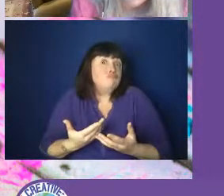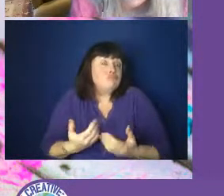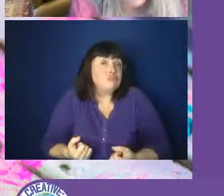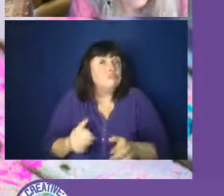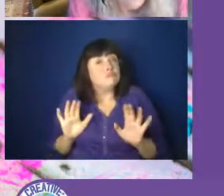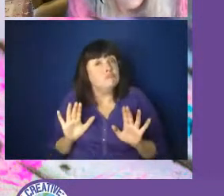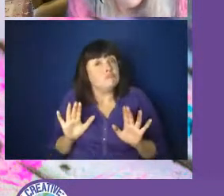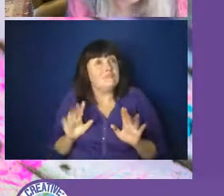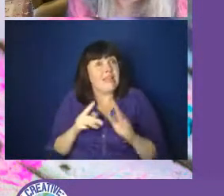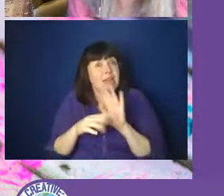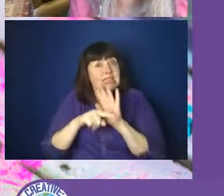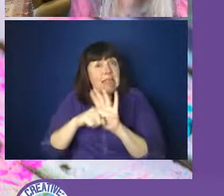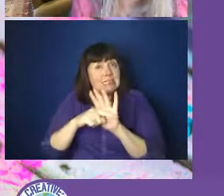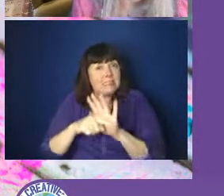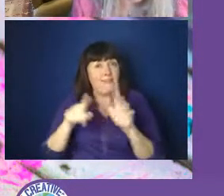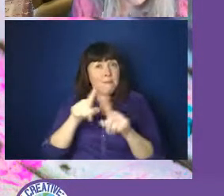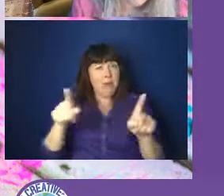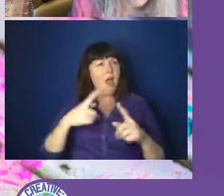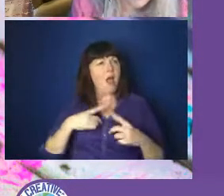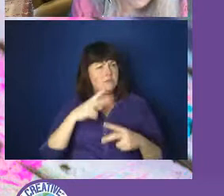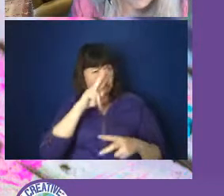the good in each other.